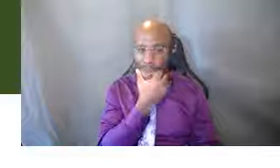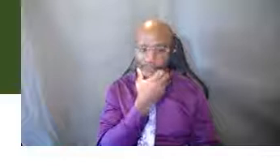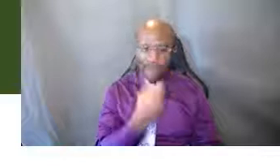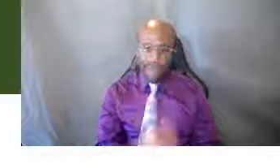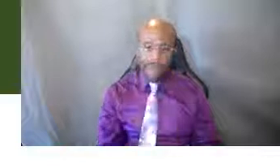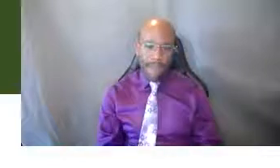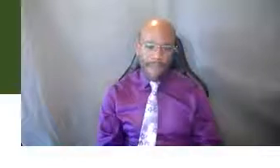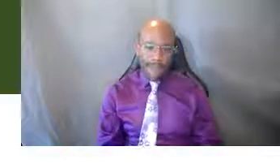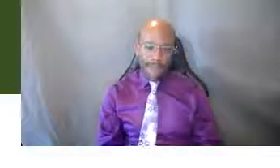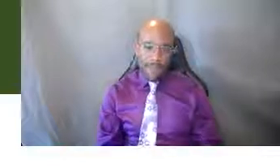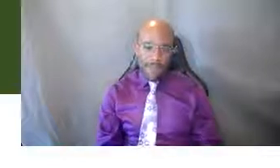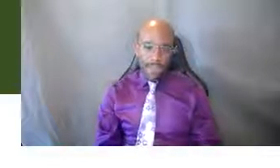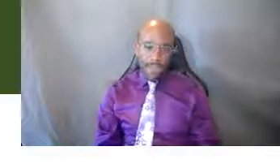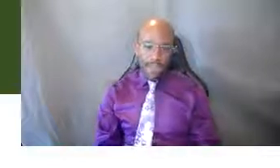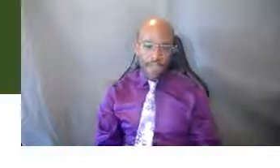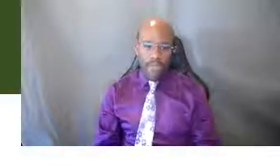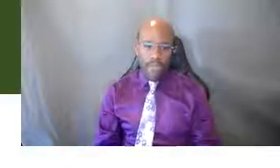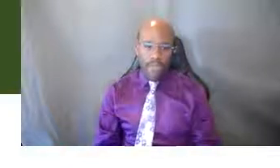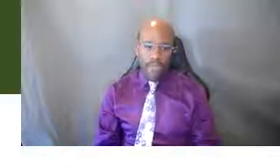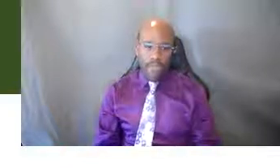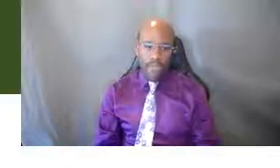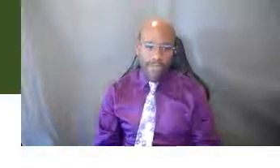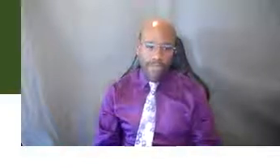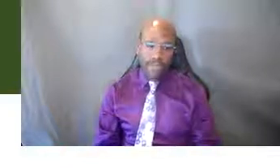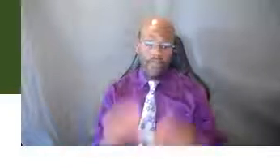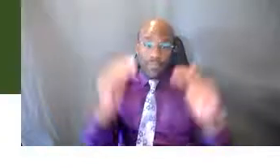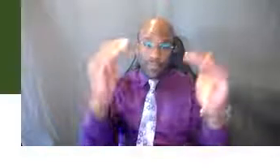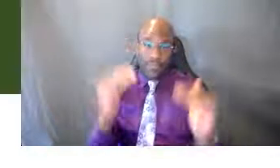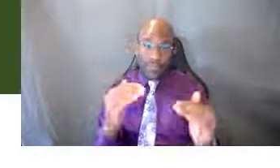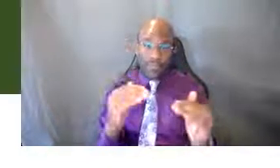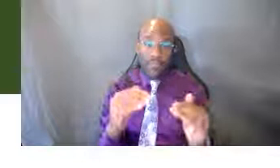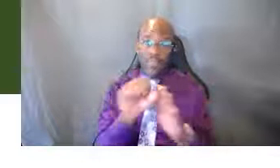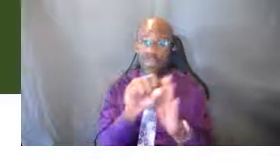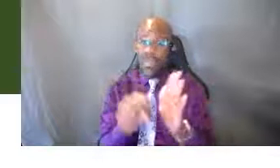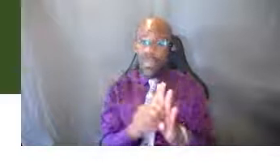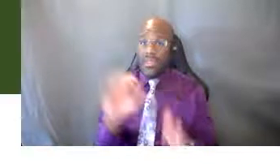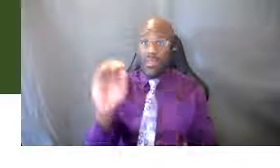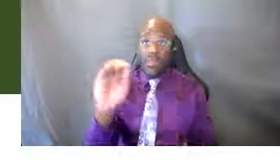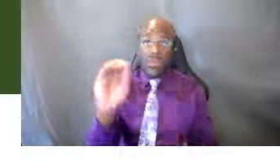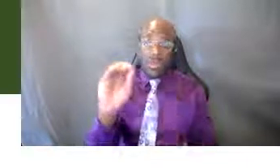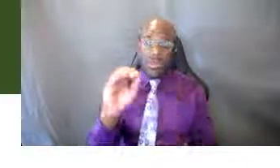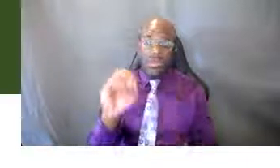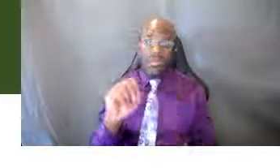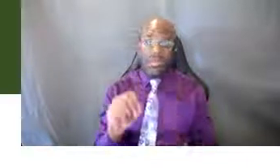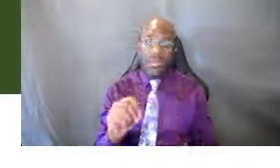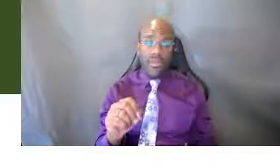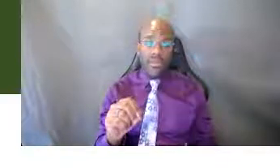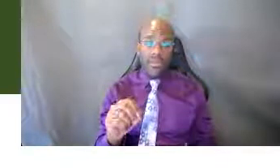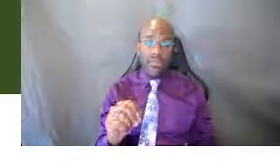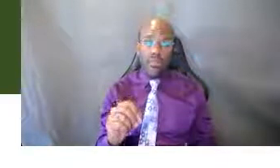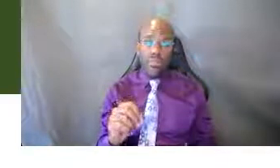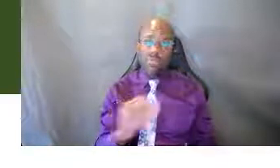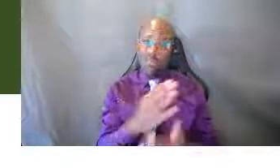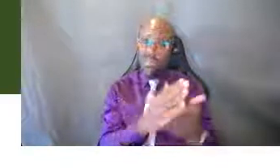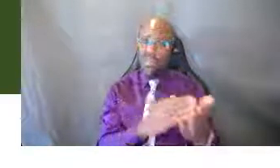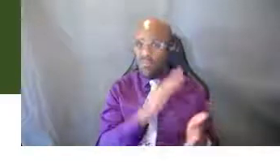And then Oregon is also has an example of some things some best practices that they're